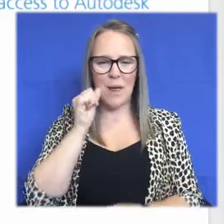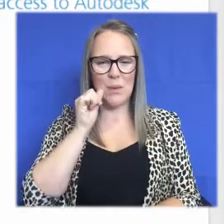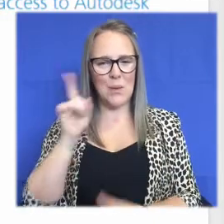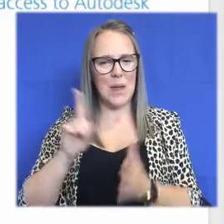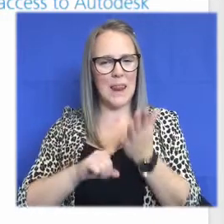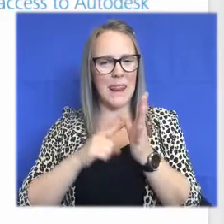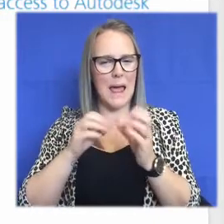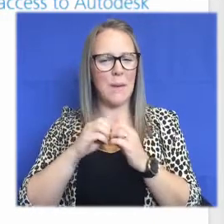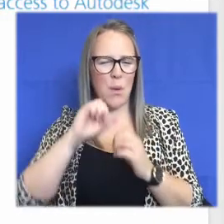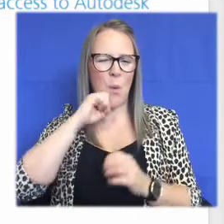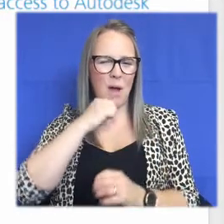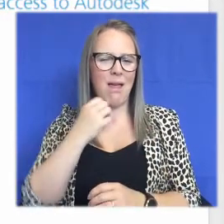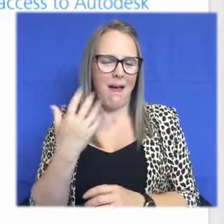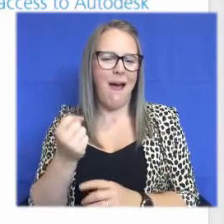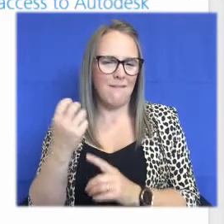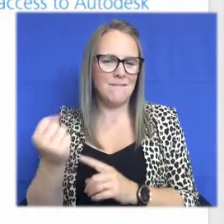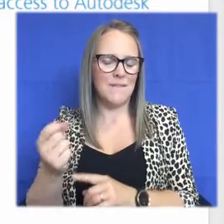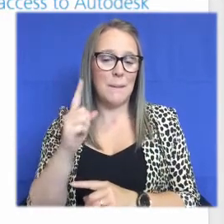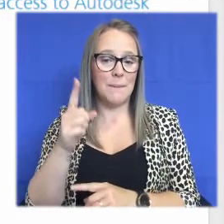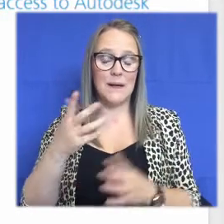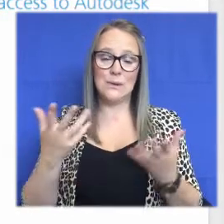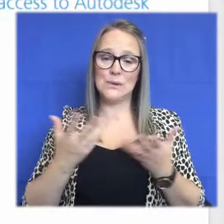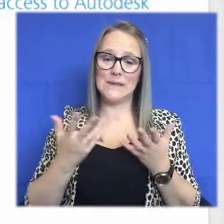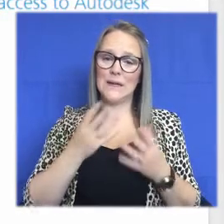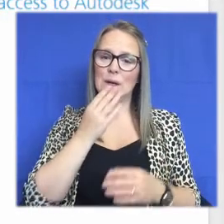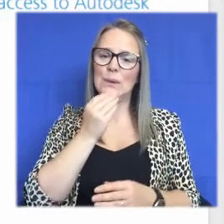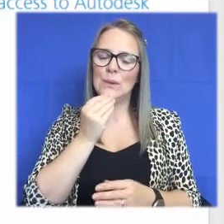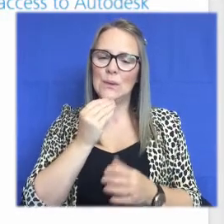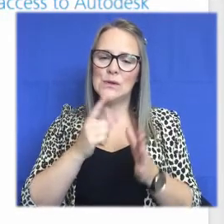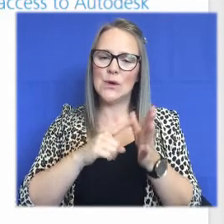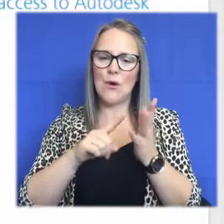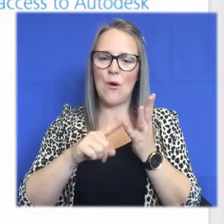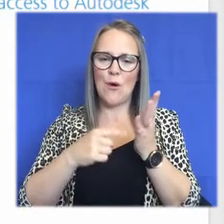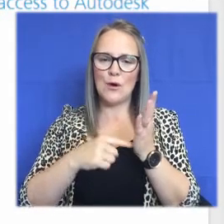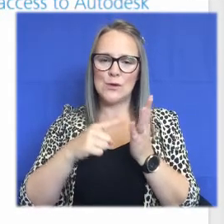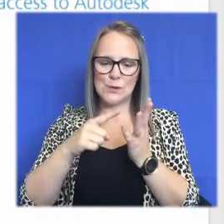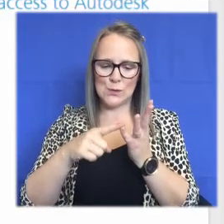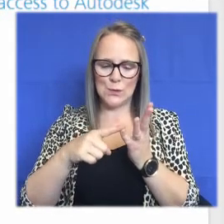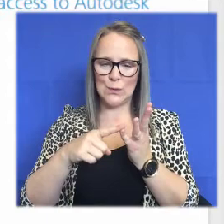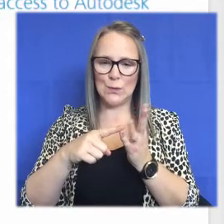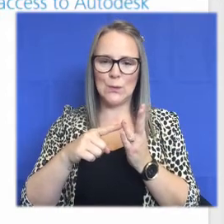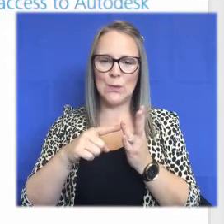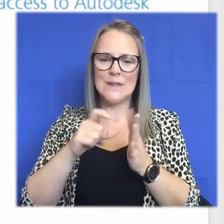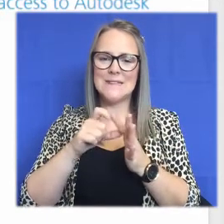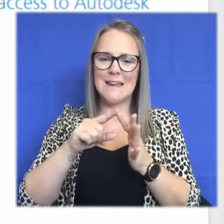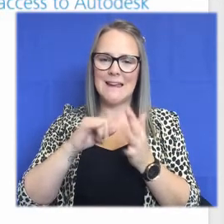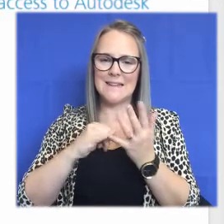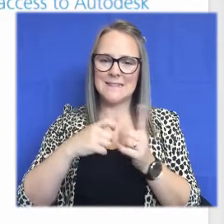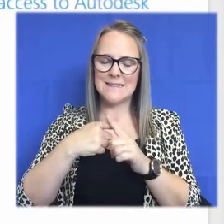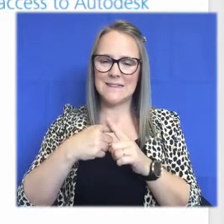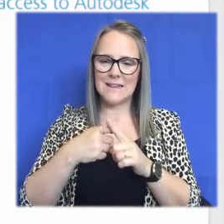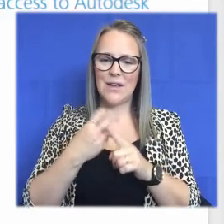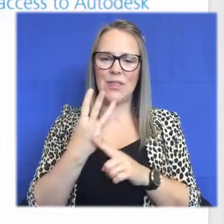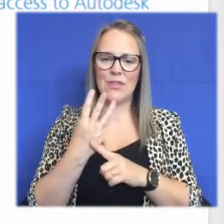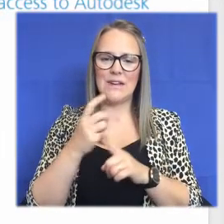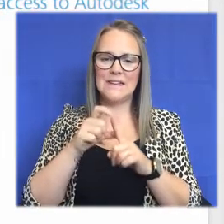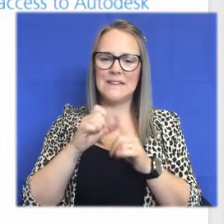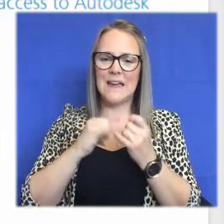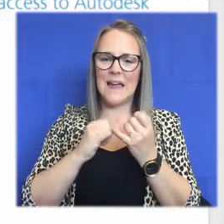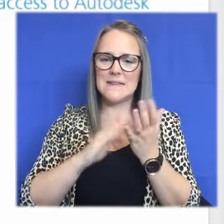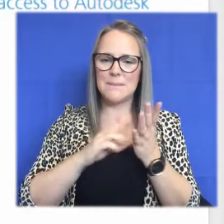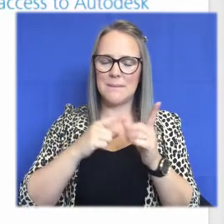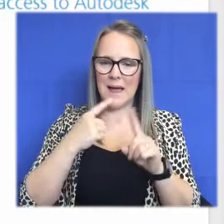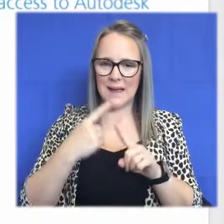have all the software you need. We'll be using Autodesk 3D Studio Max, but what I'd like to do is talk to you about where you can get your own